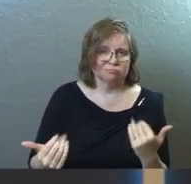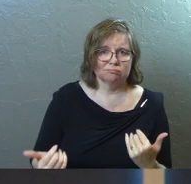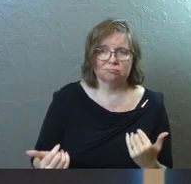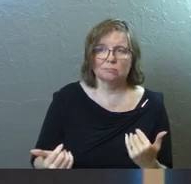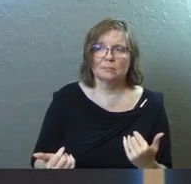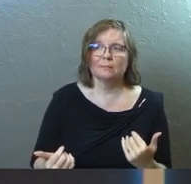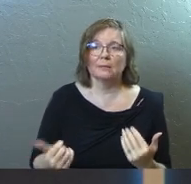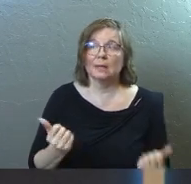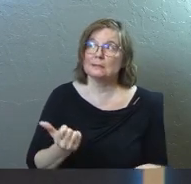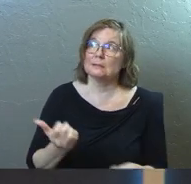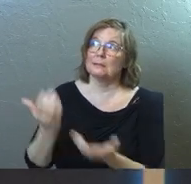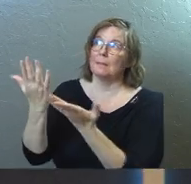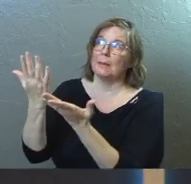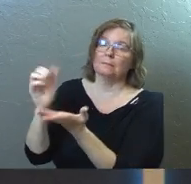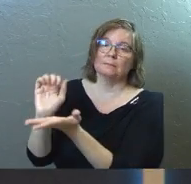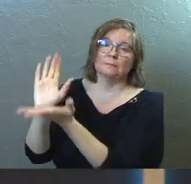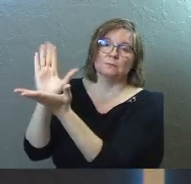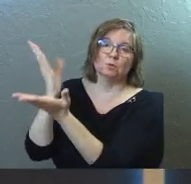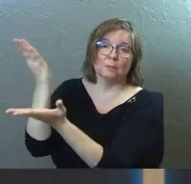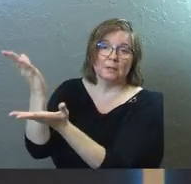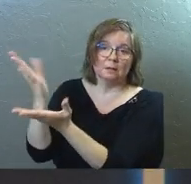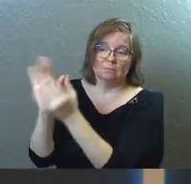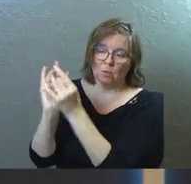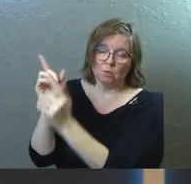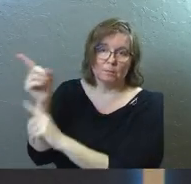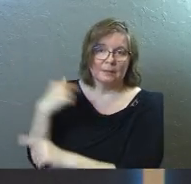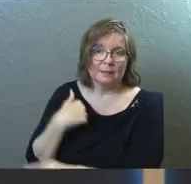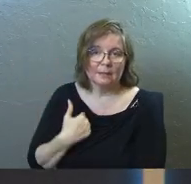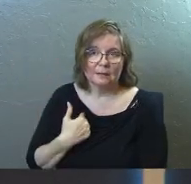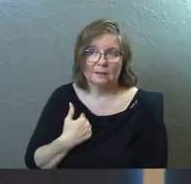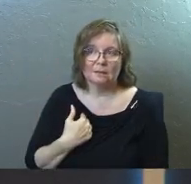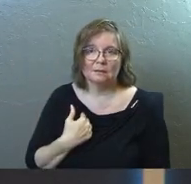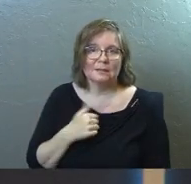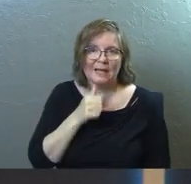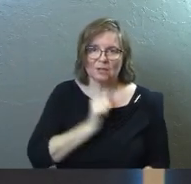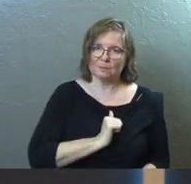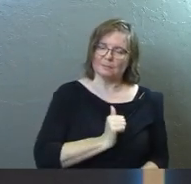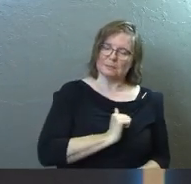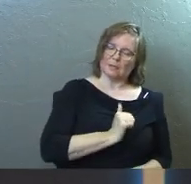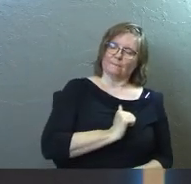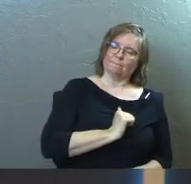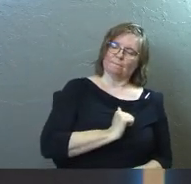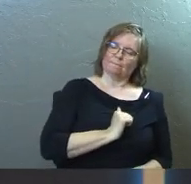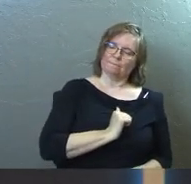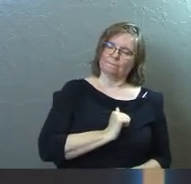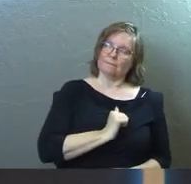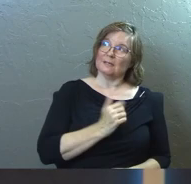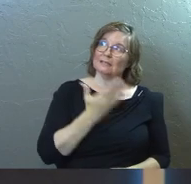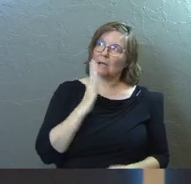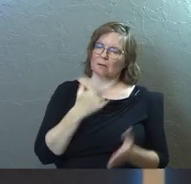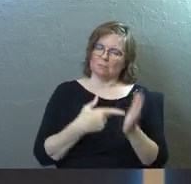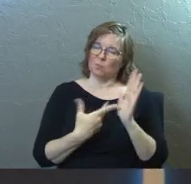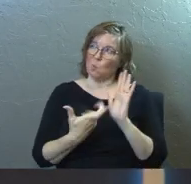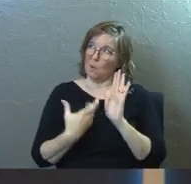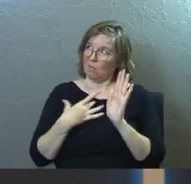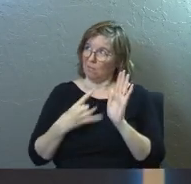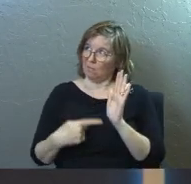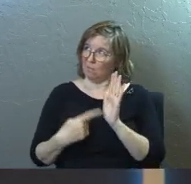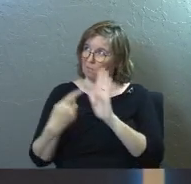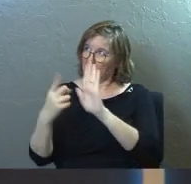of them, and submit them to me. Belong to me. You do not belong to yourself when you say Jesus is Lord. You belong to Jesus.